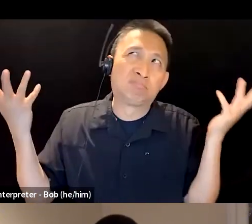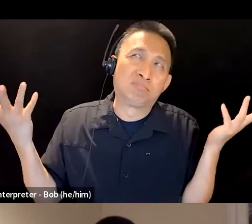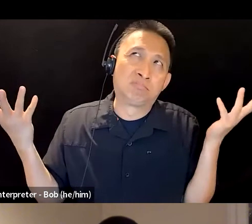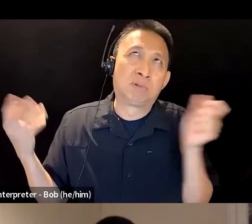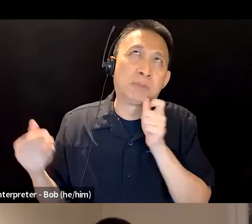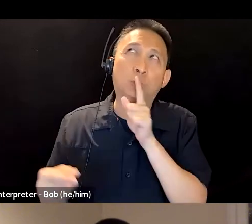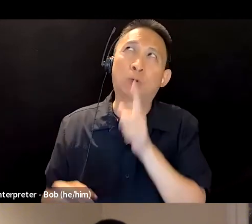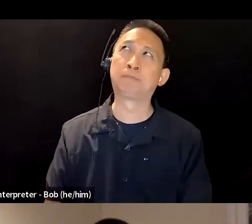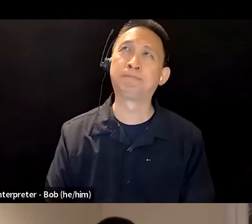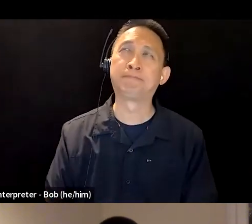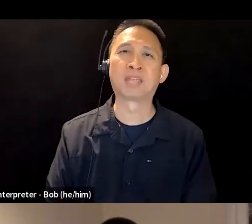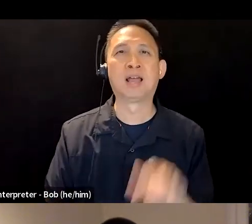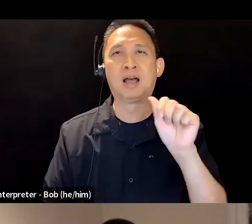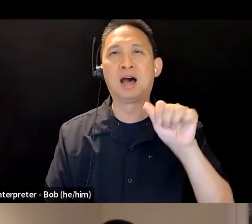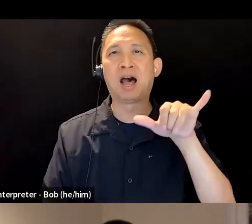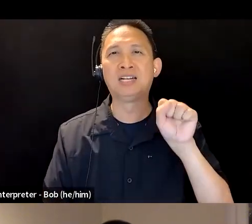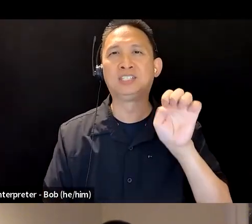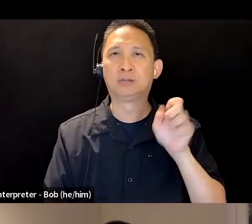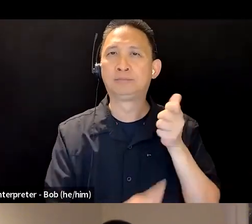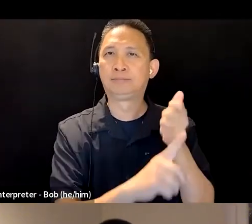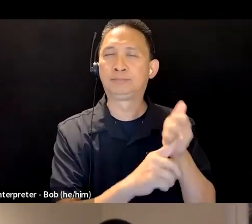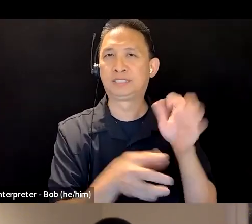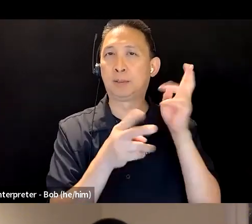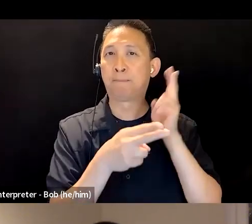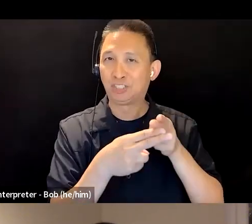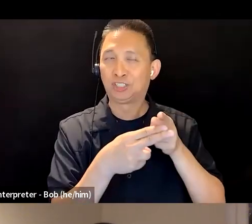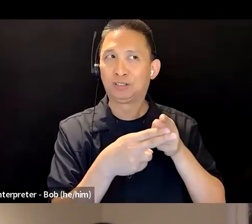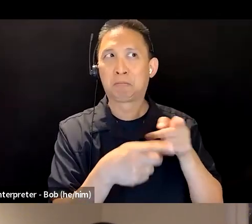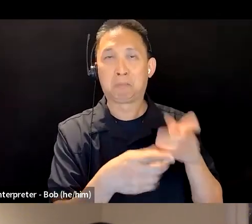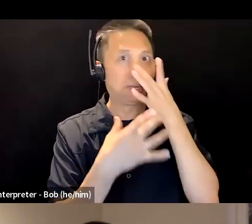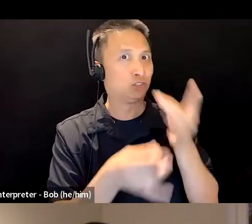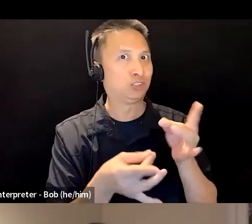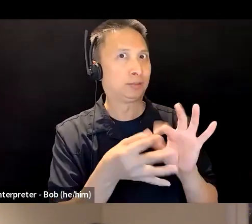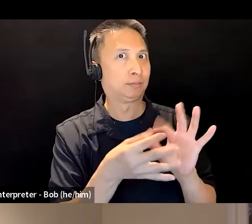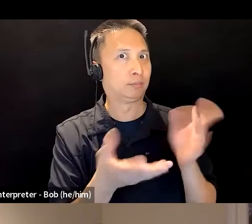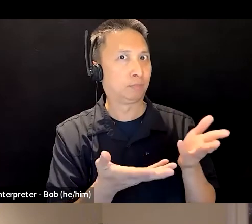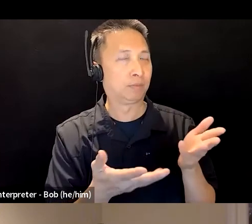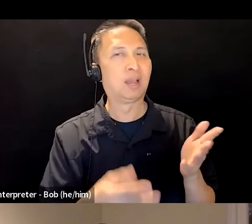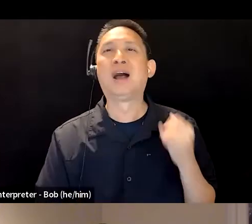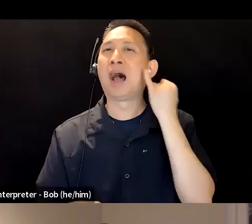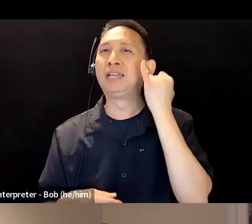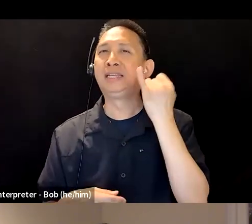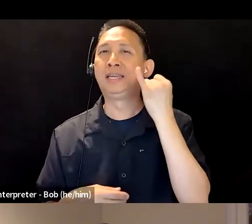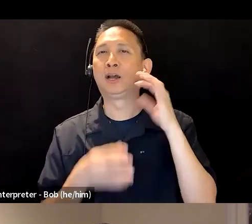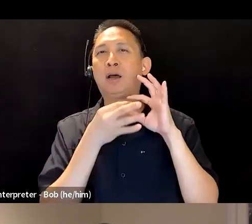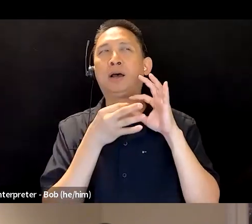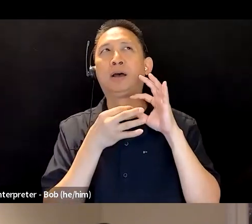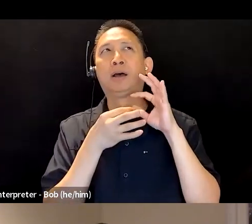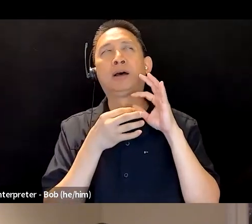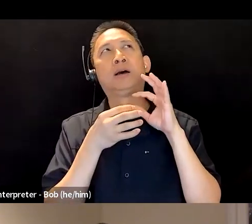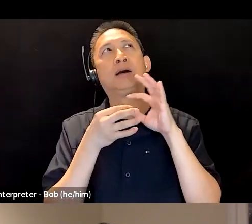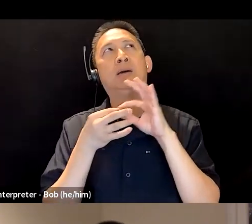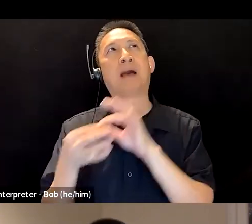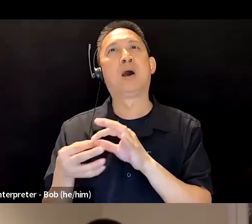One thing that Ayse was kind of talking about that I thought was interesting was this idea of